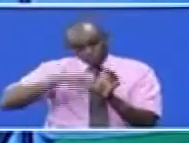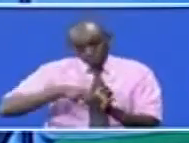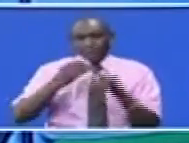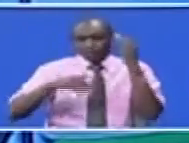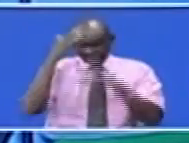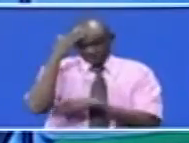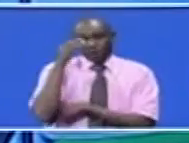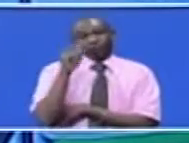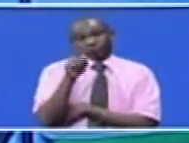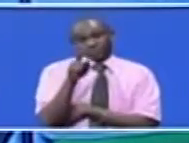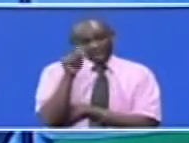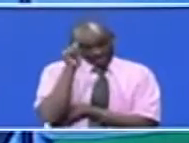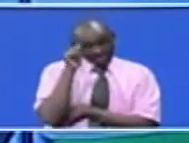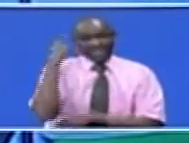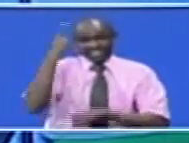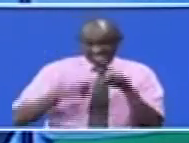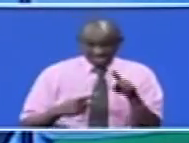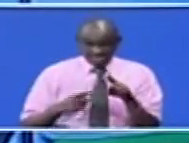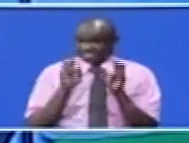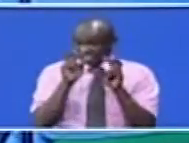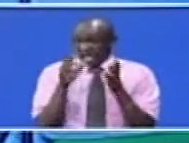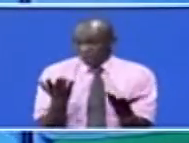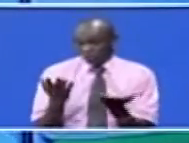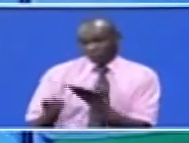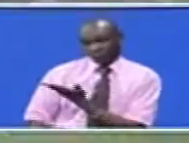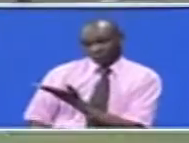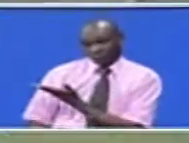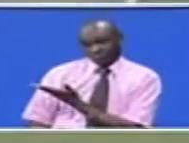Professional Dreams Academy next year. Take a look.